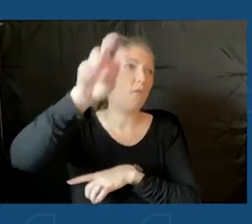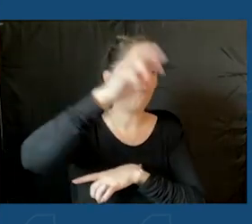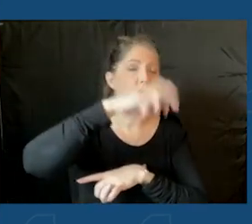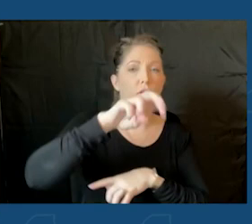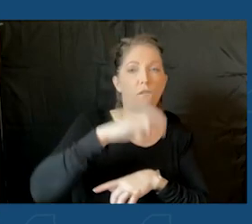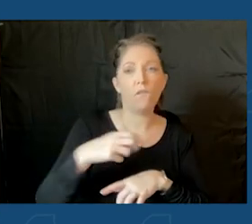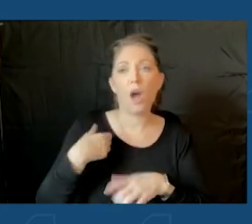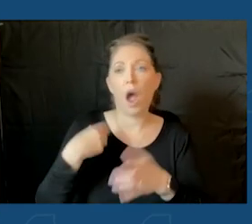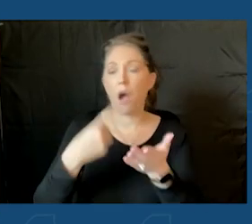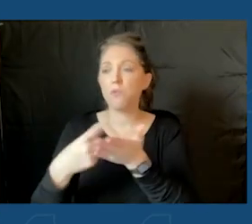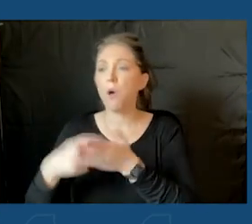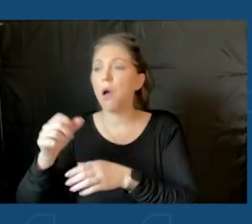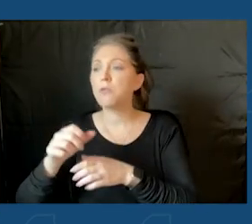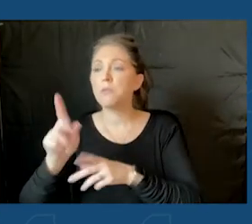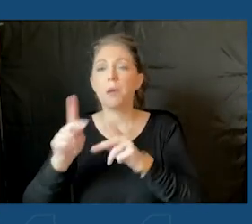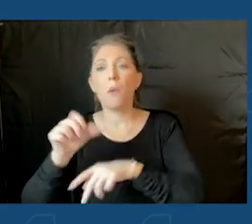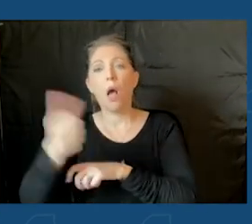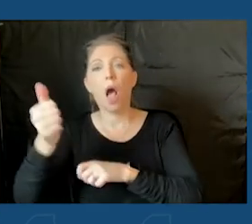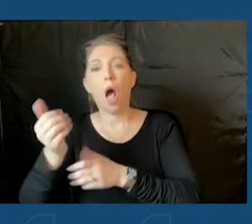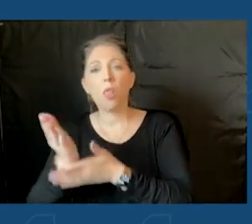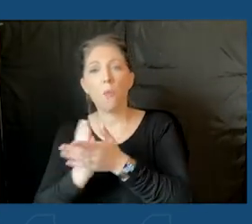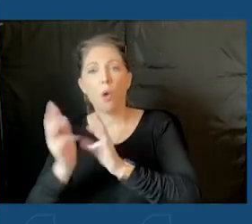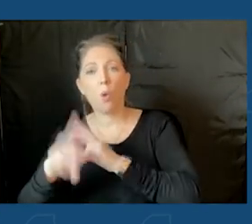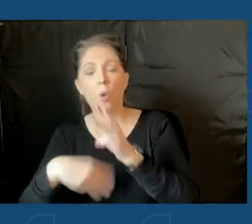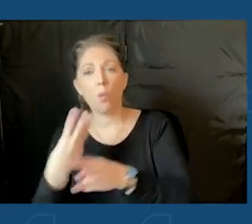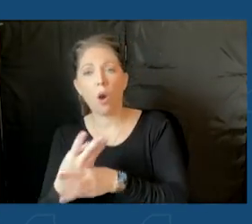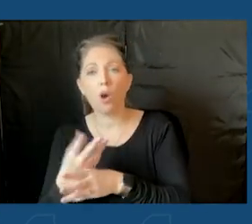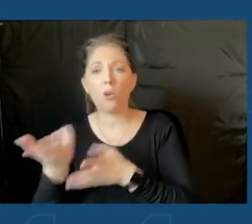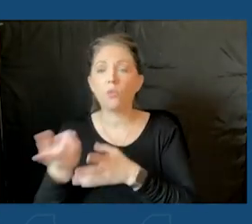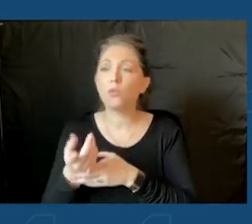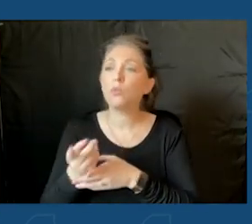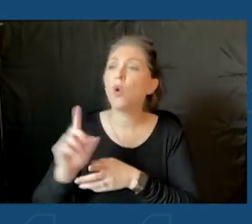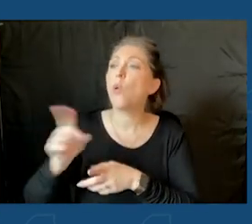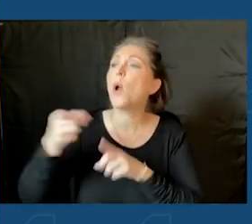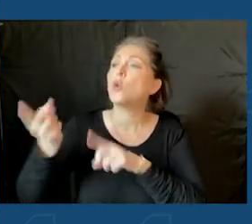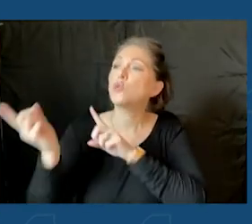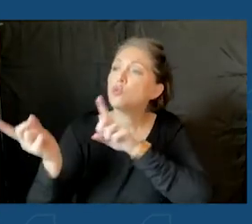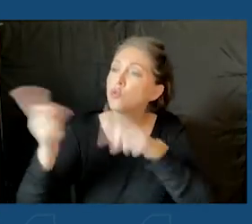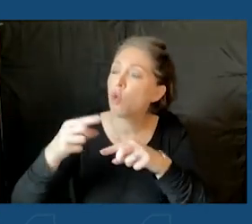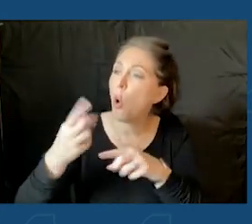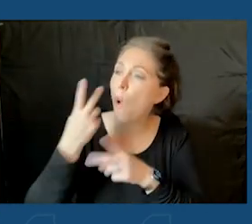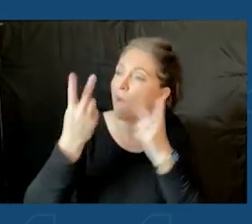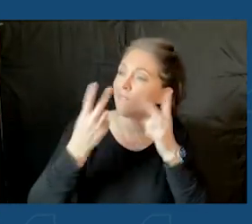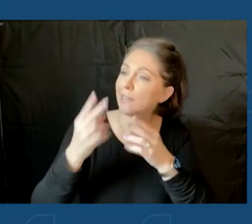the world, and I try to talk to them about where do they come when they come visit our country.